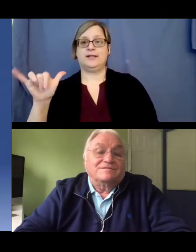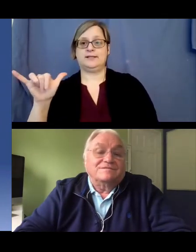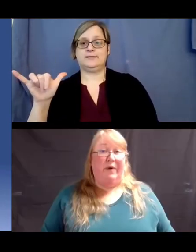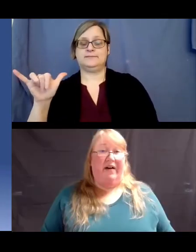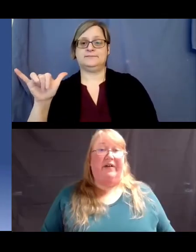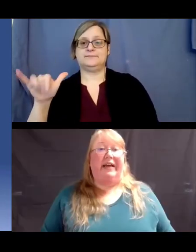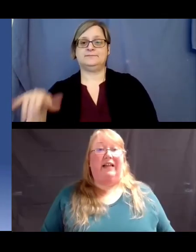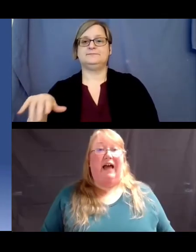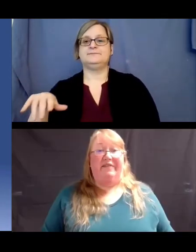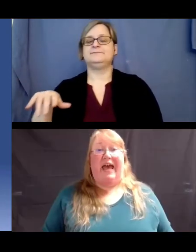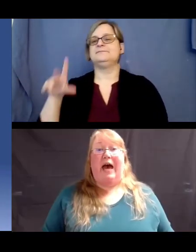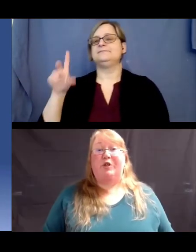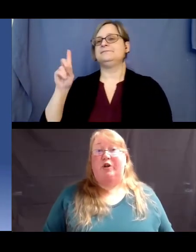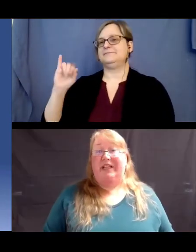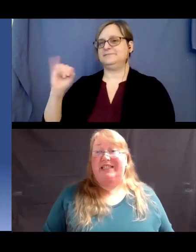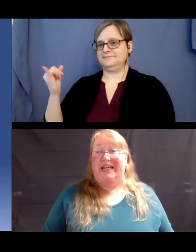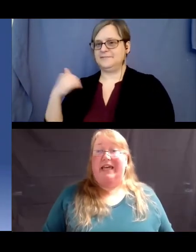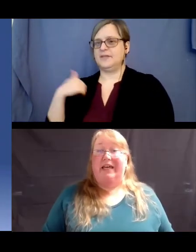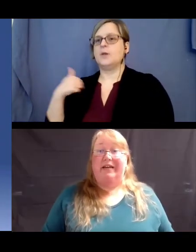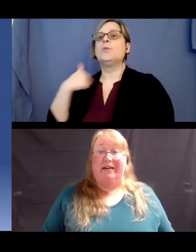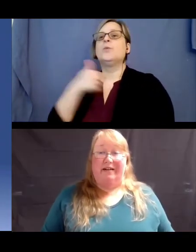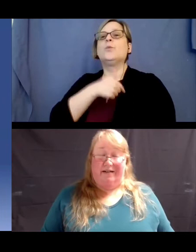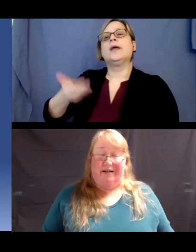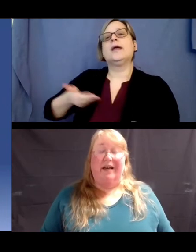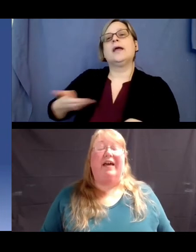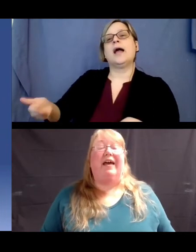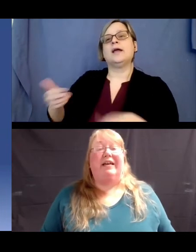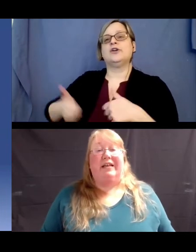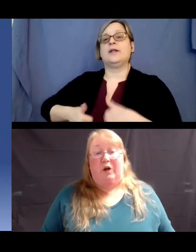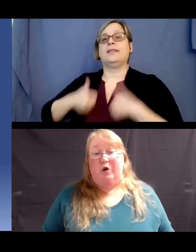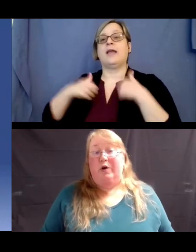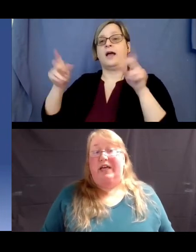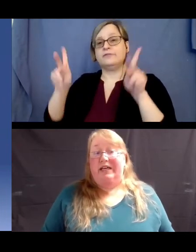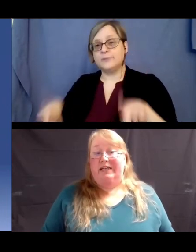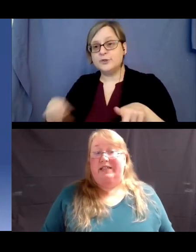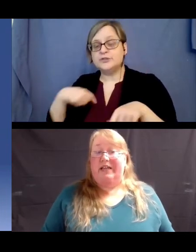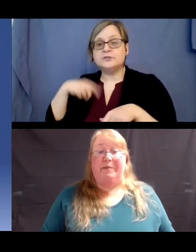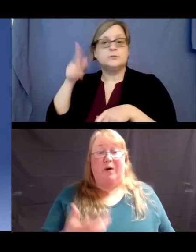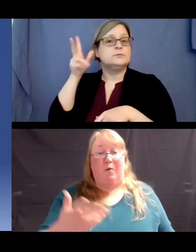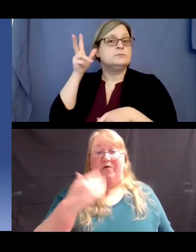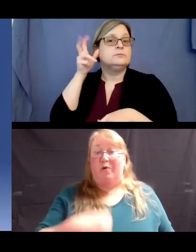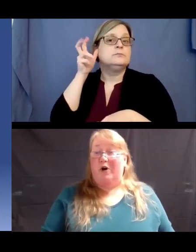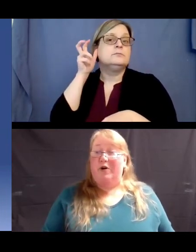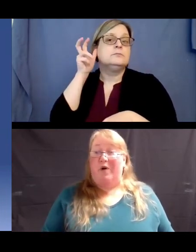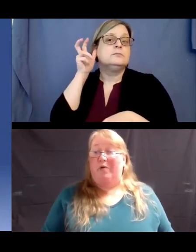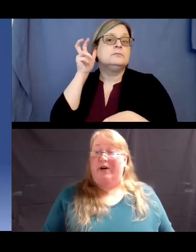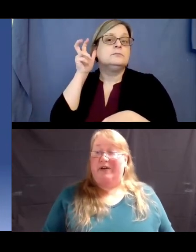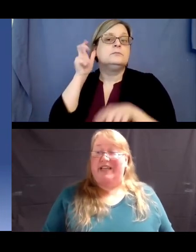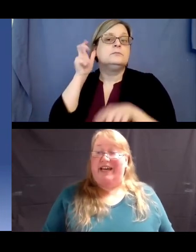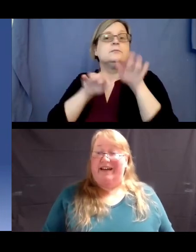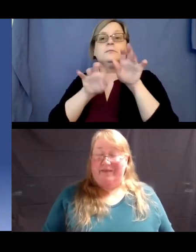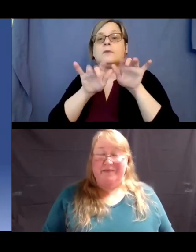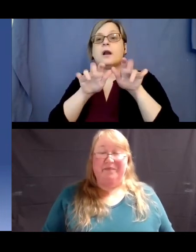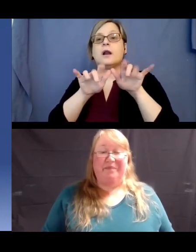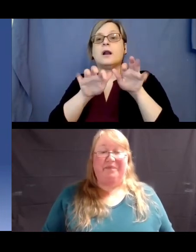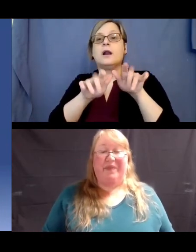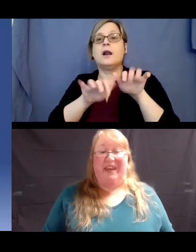Yep. So we have a live captioner listening in who is typing word for word what we are